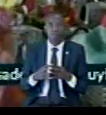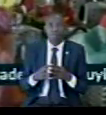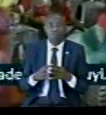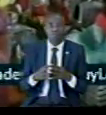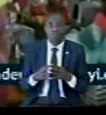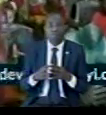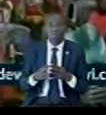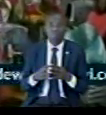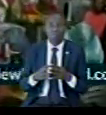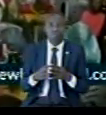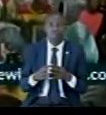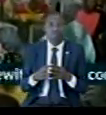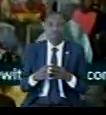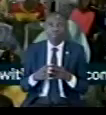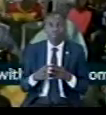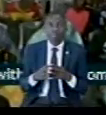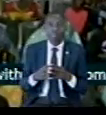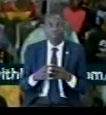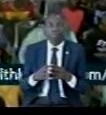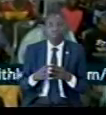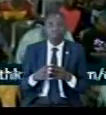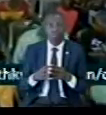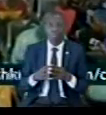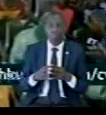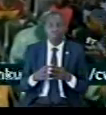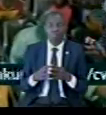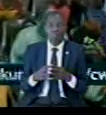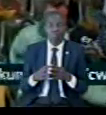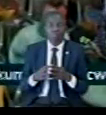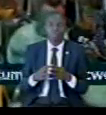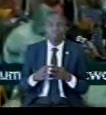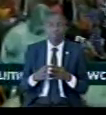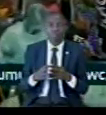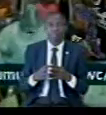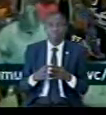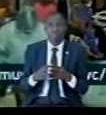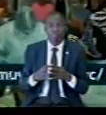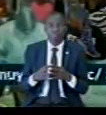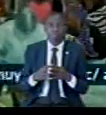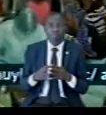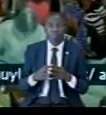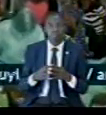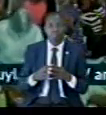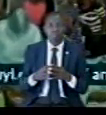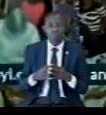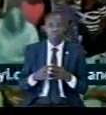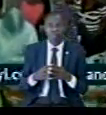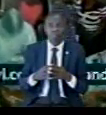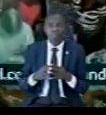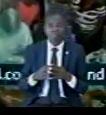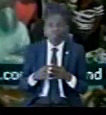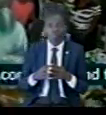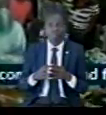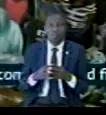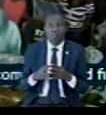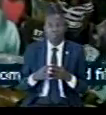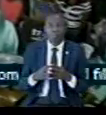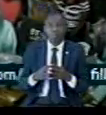note those people. And our friends online, social